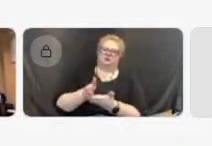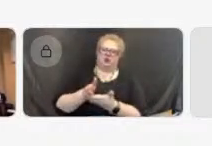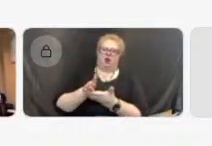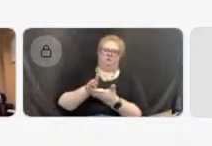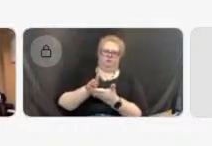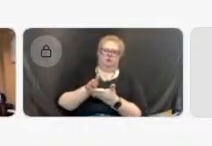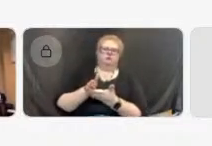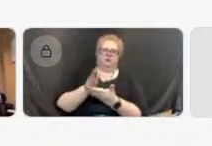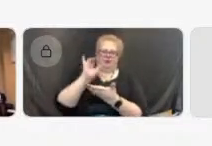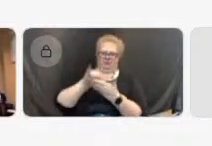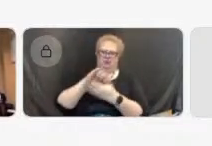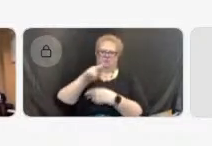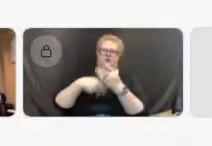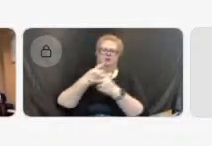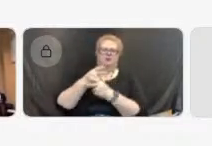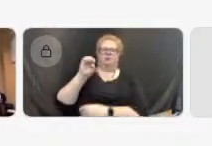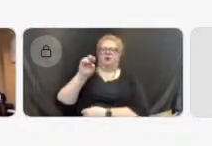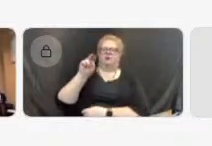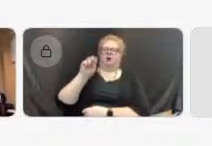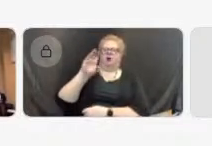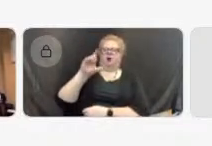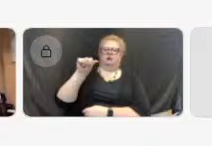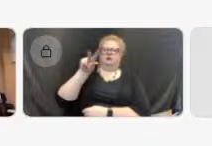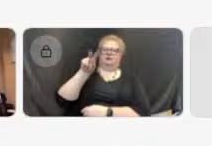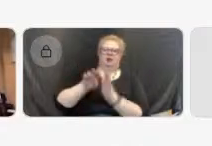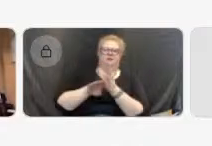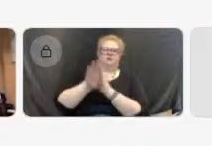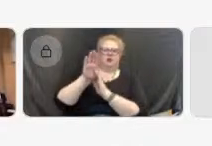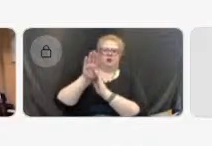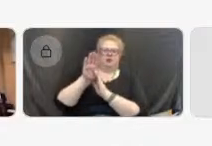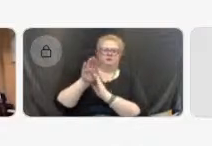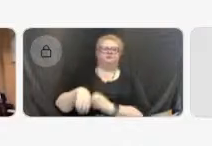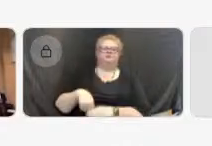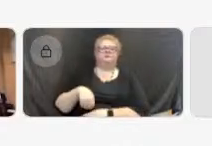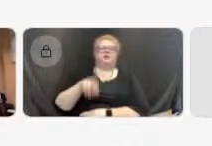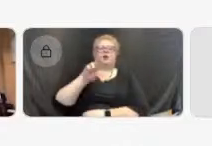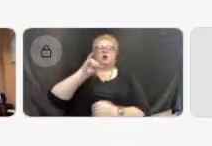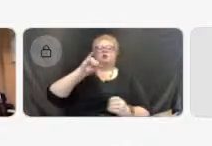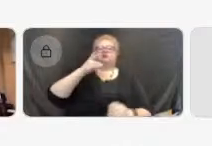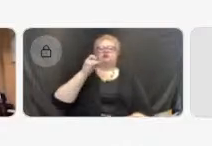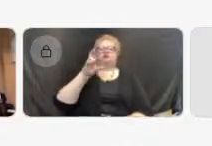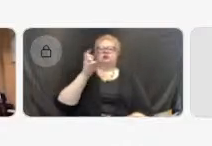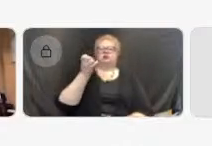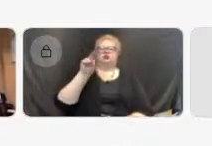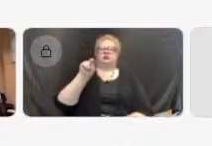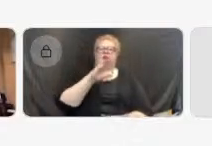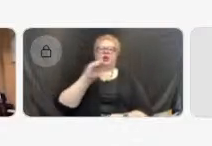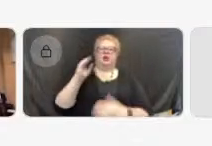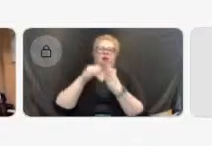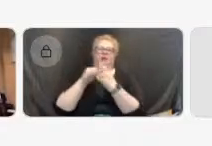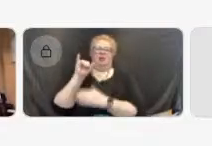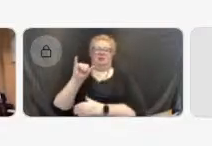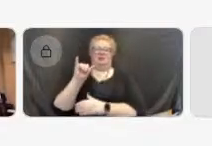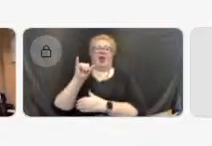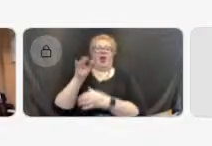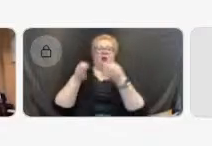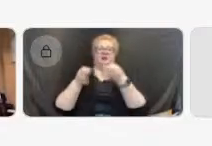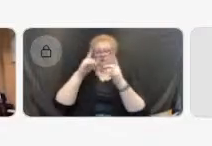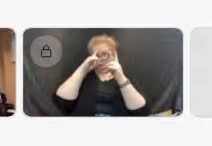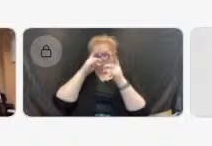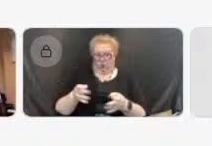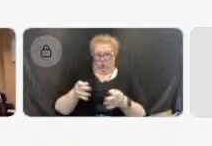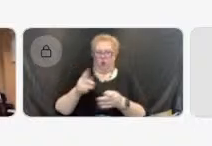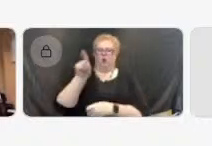enclave. In the case Richardson versus City of Little Rock Planning Commission, the decision stated that the Planning Commission only has to